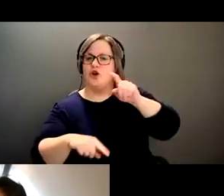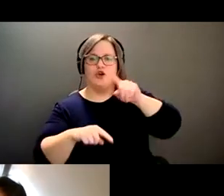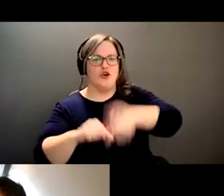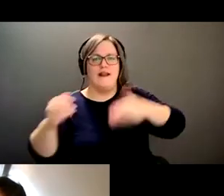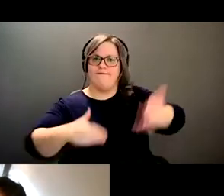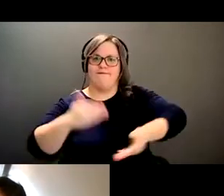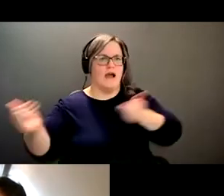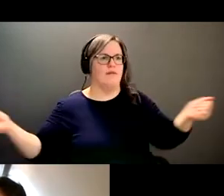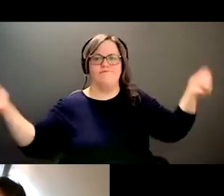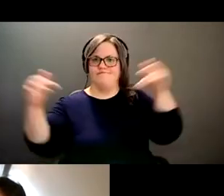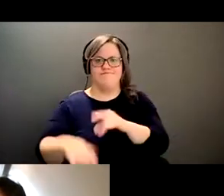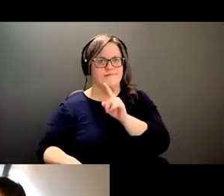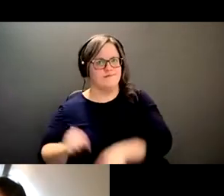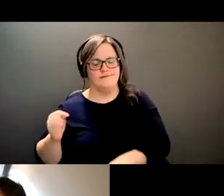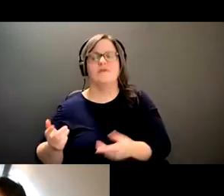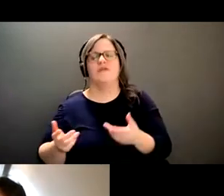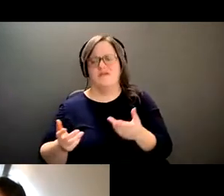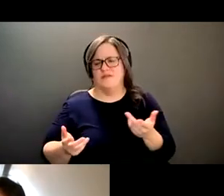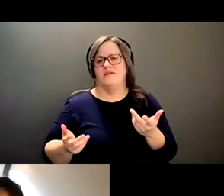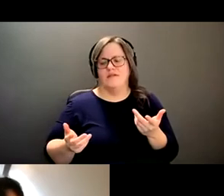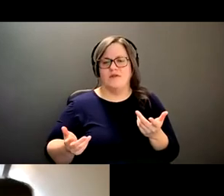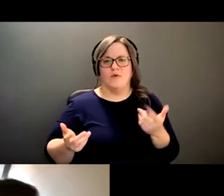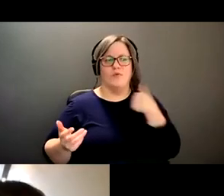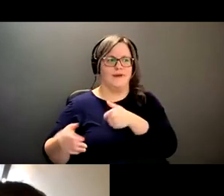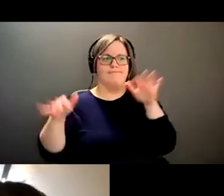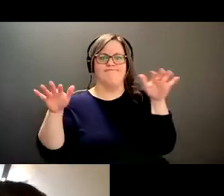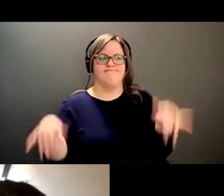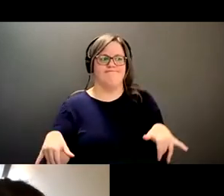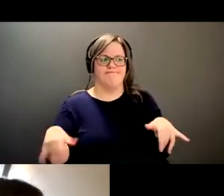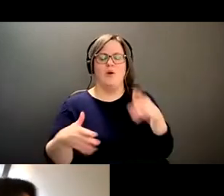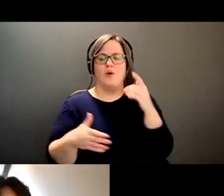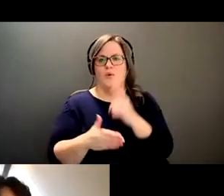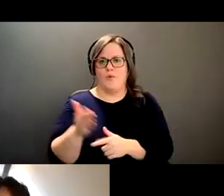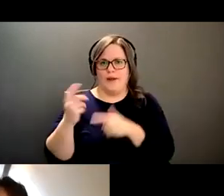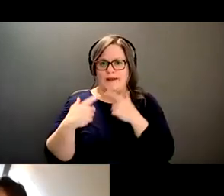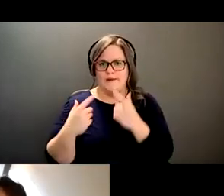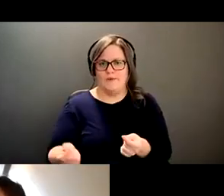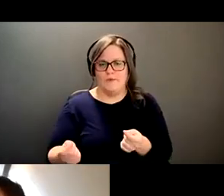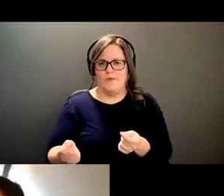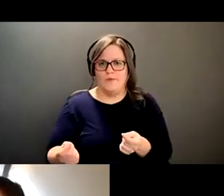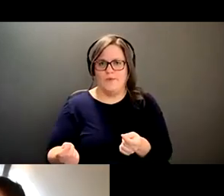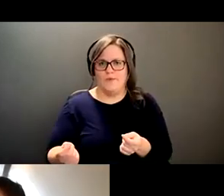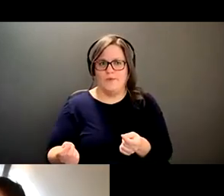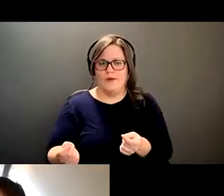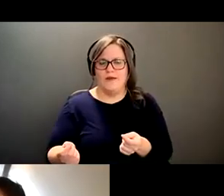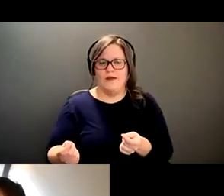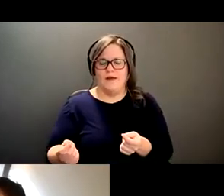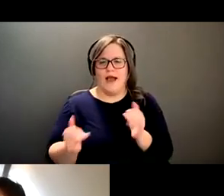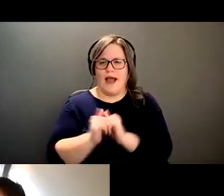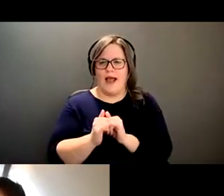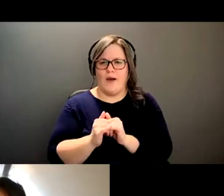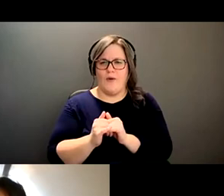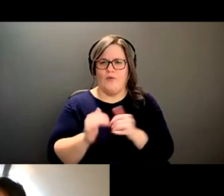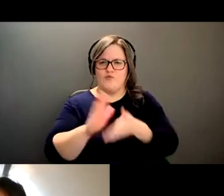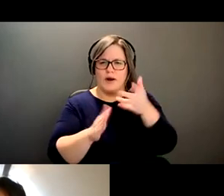of spaces, we faced the question of, you know, where do you go from here? What does not in-person programming look